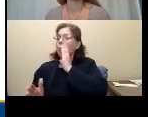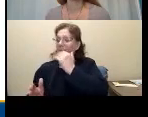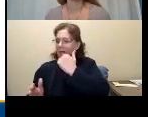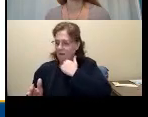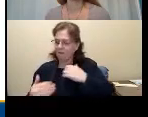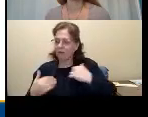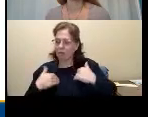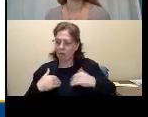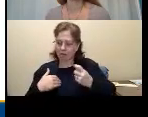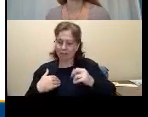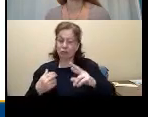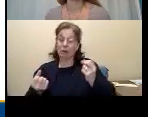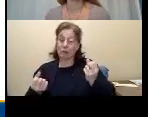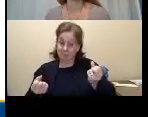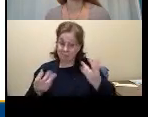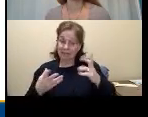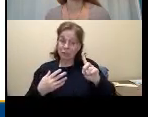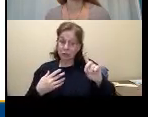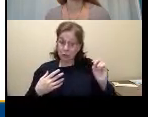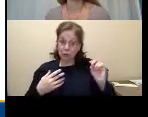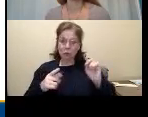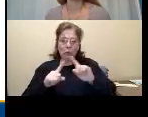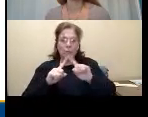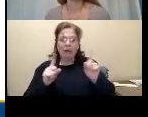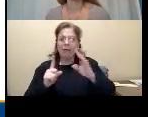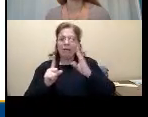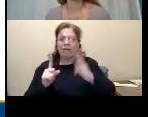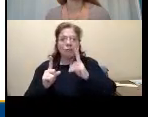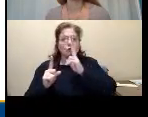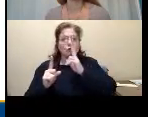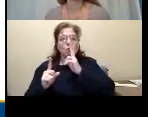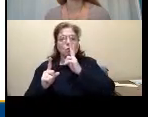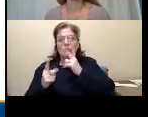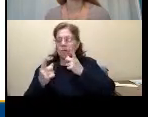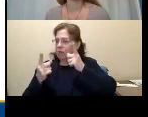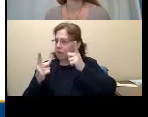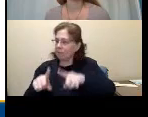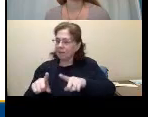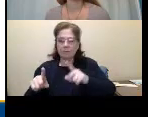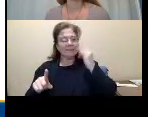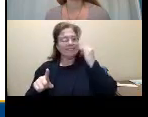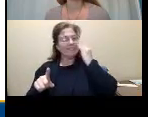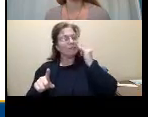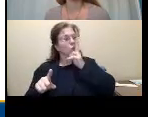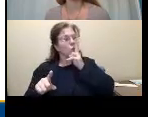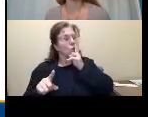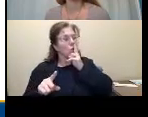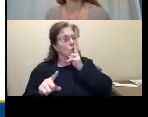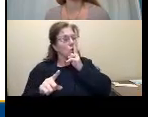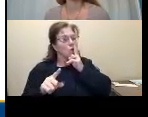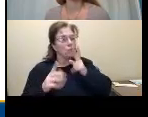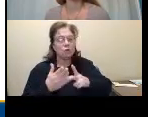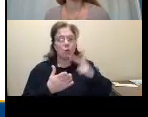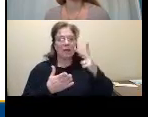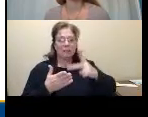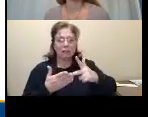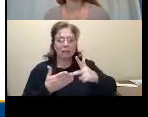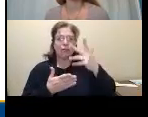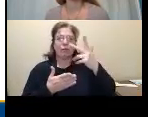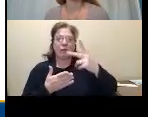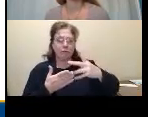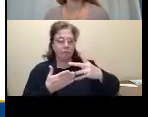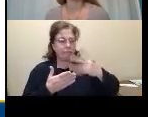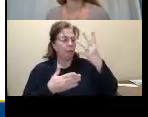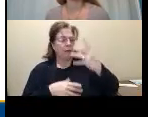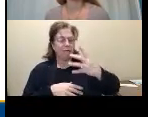number of patients who do get lung cancer who've never smoked. It's just that, if you smoke, your risks are 2, 3, 4, 5 times as high.